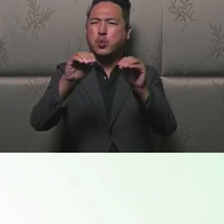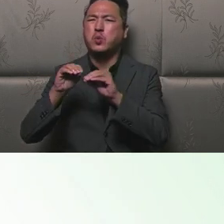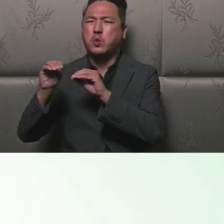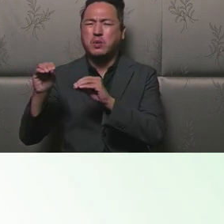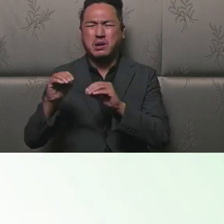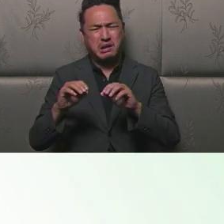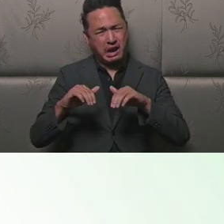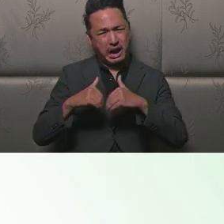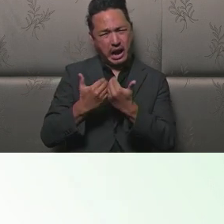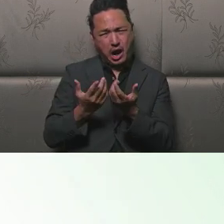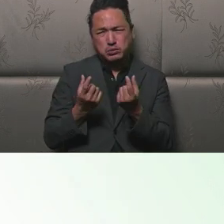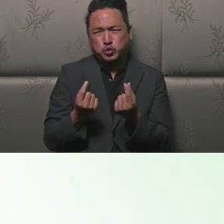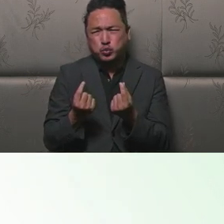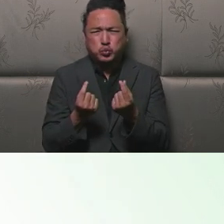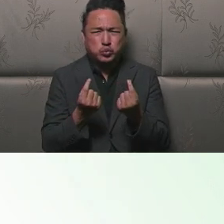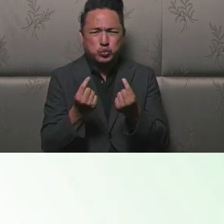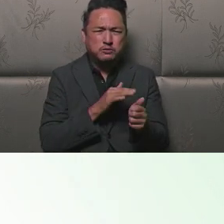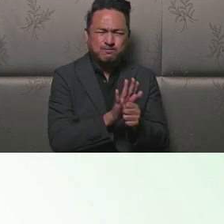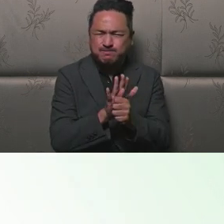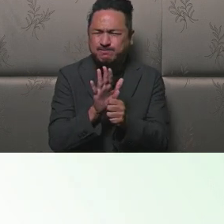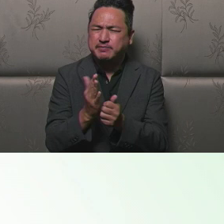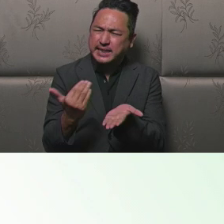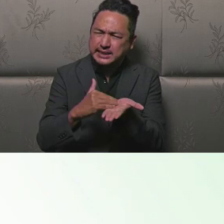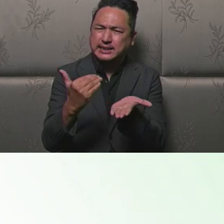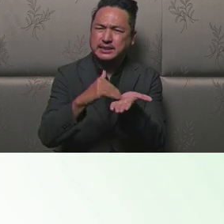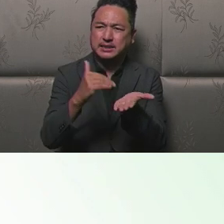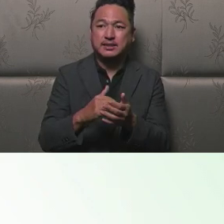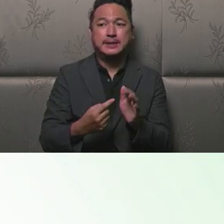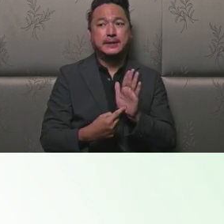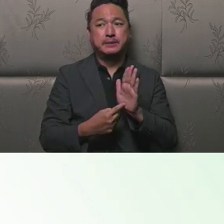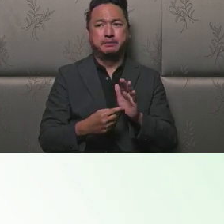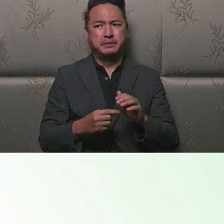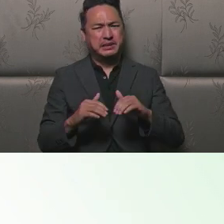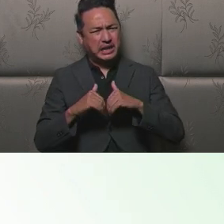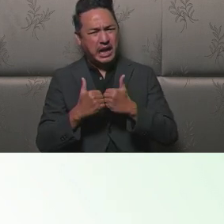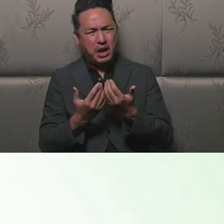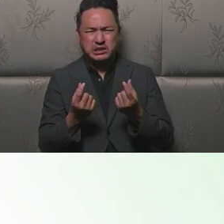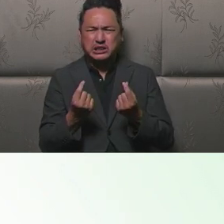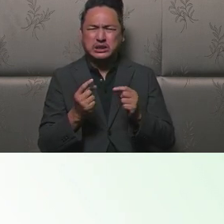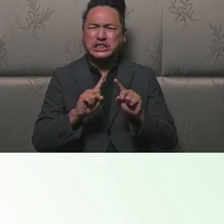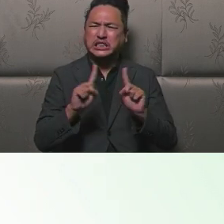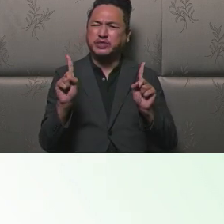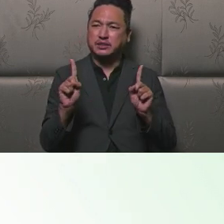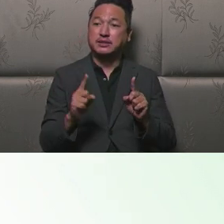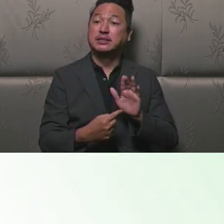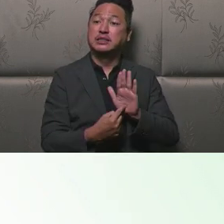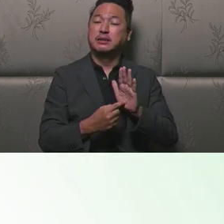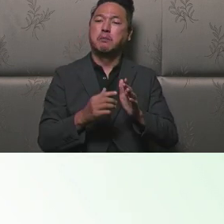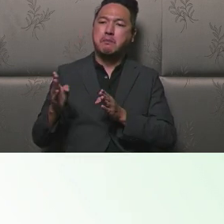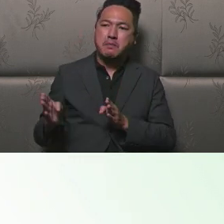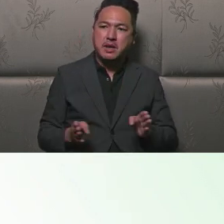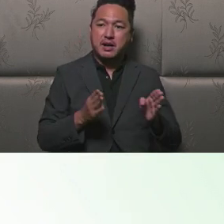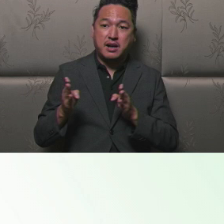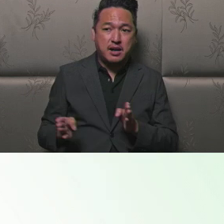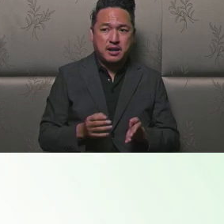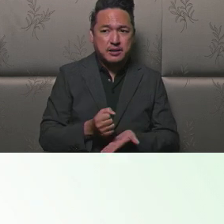could group under policy and planning, and this is very much, can a refugee child, be included